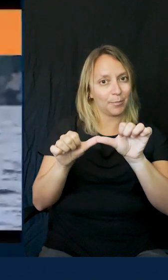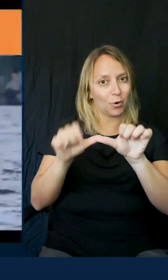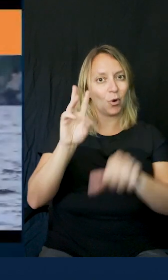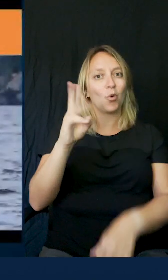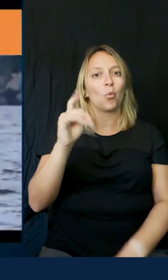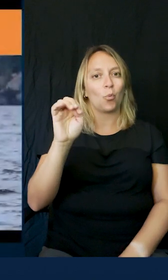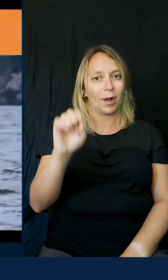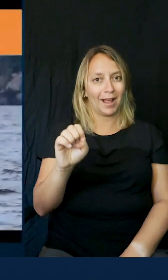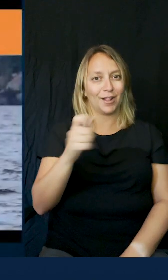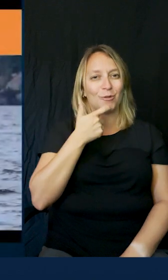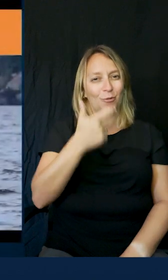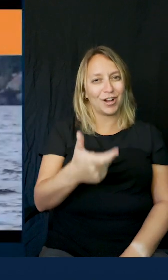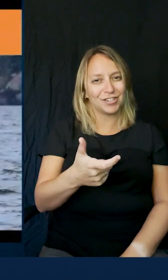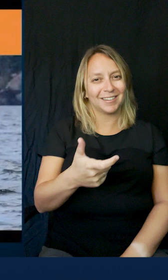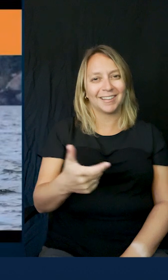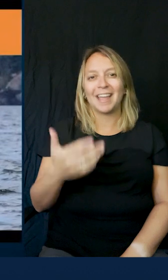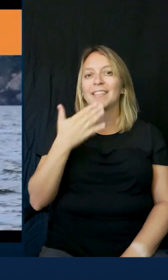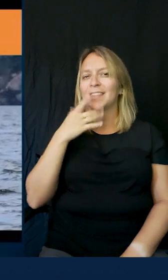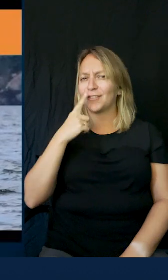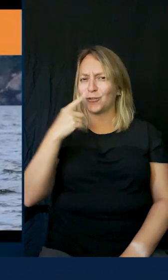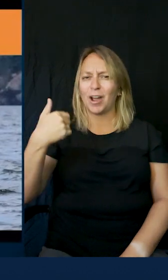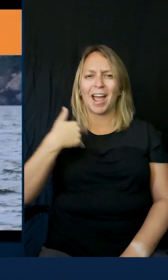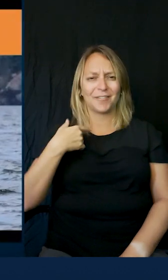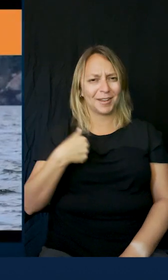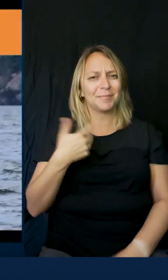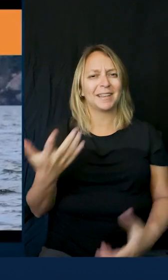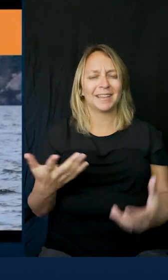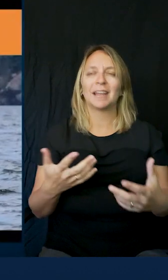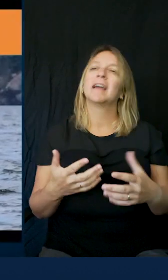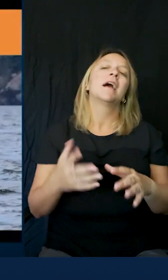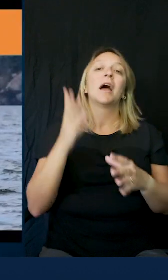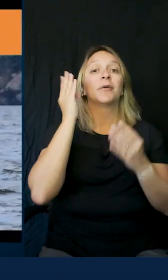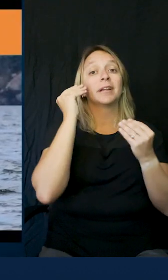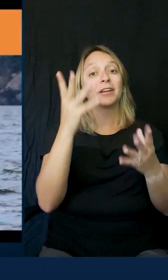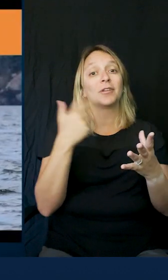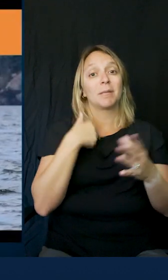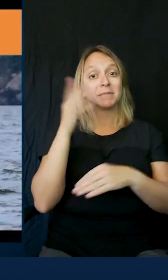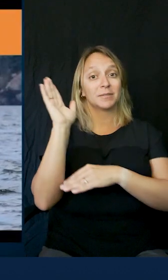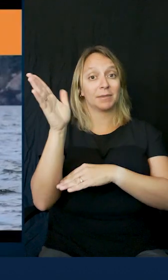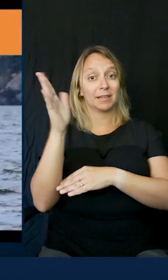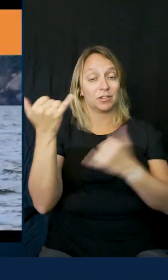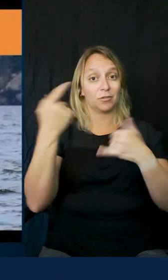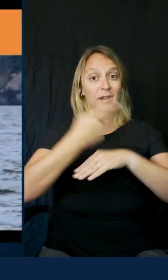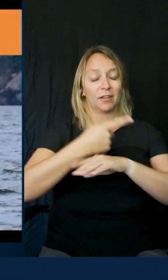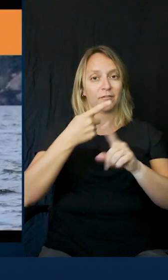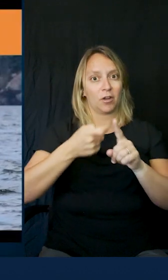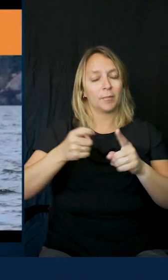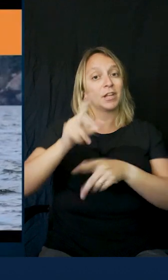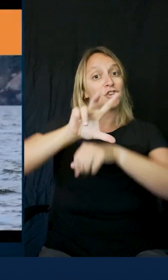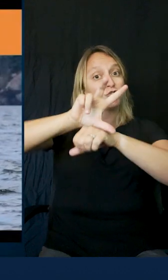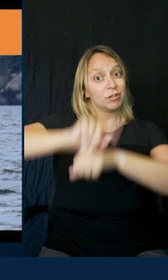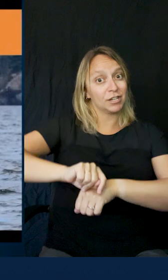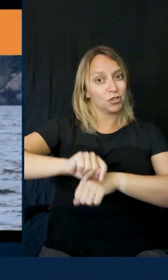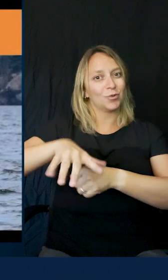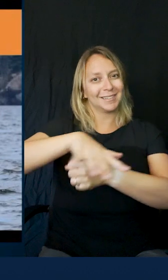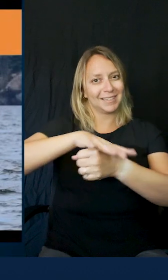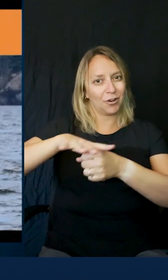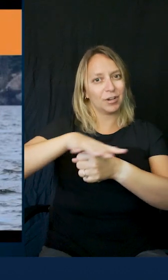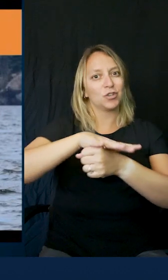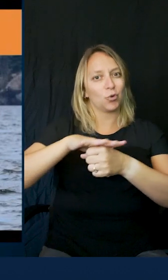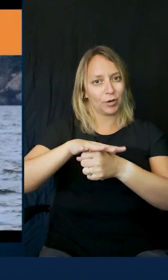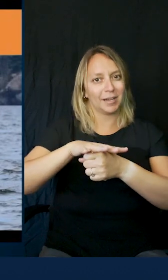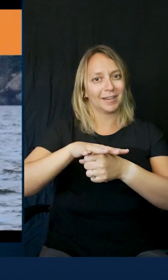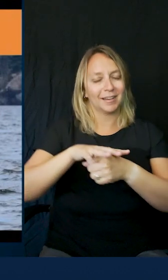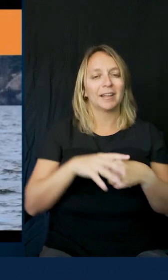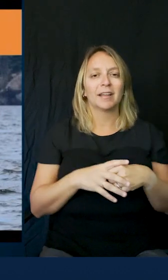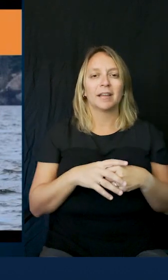you for having me. I'd first like to acknowledge that I'm speaking to you today from the traditional territory of the Siniamic First Nation. My